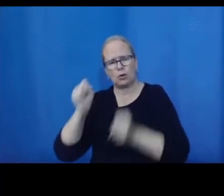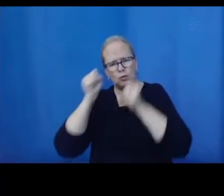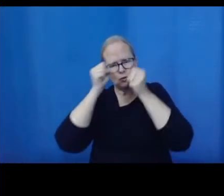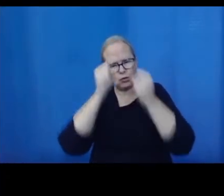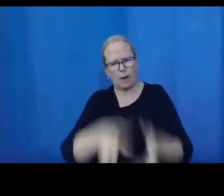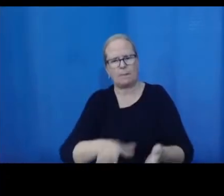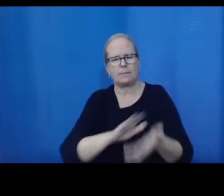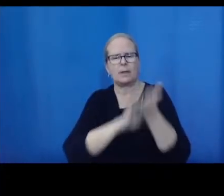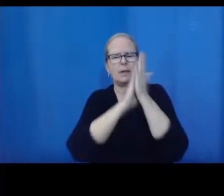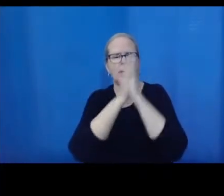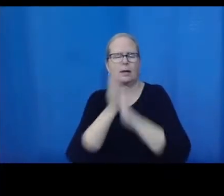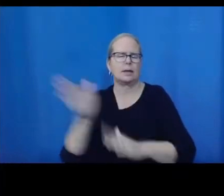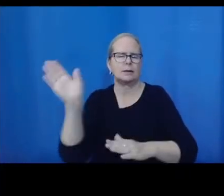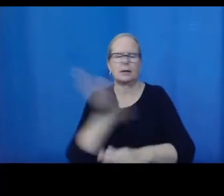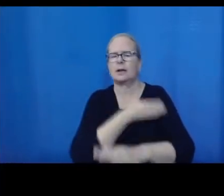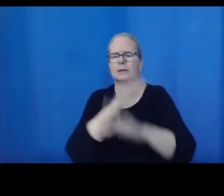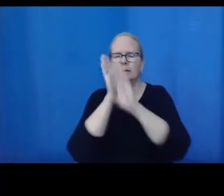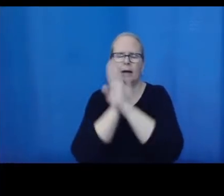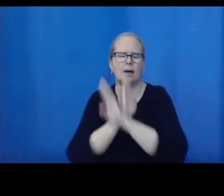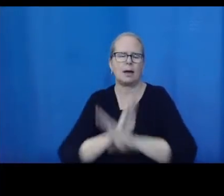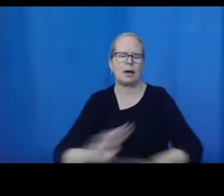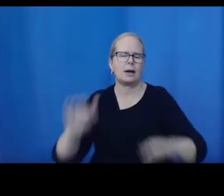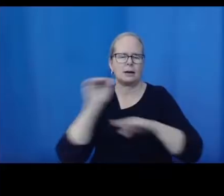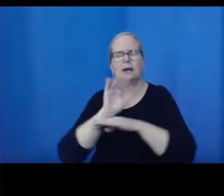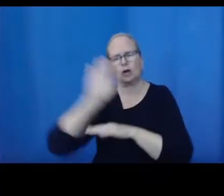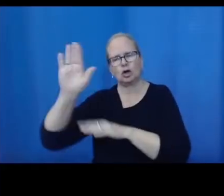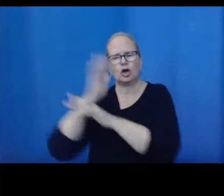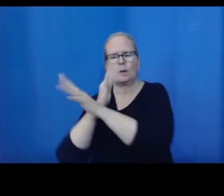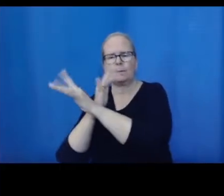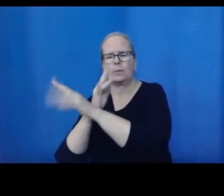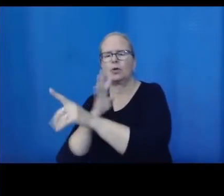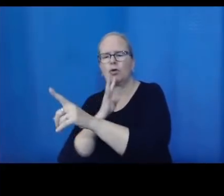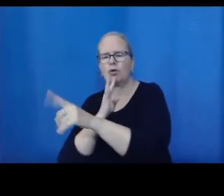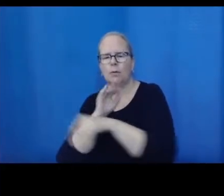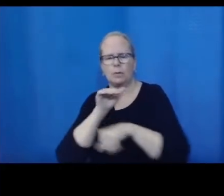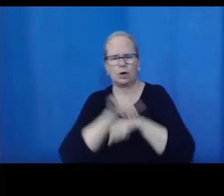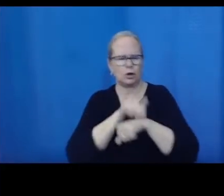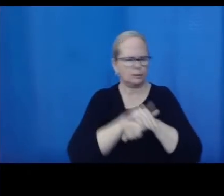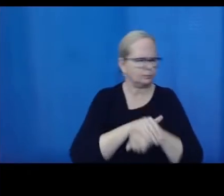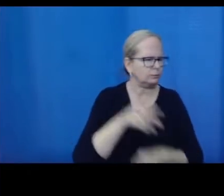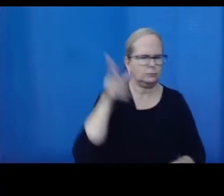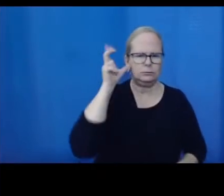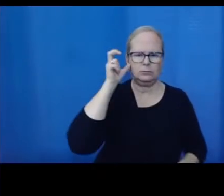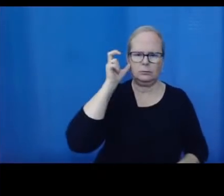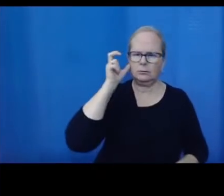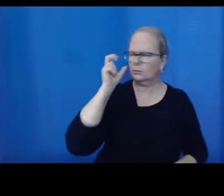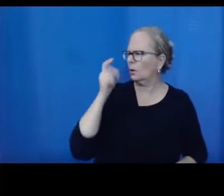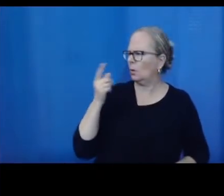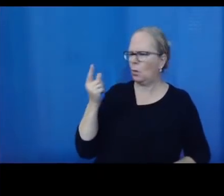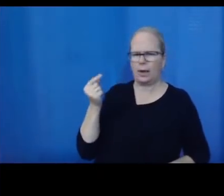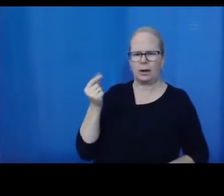they realized, we're the same. We're fighting, but we're the same. And